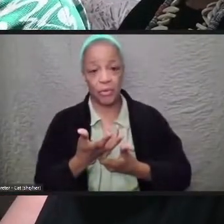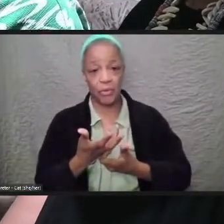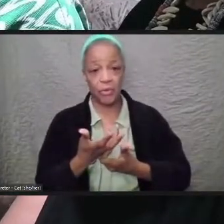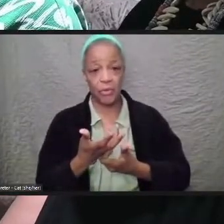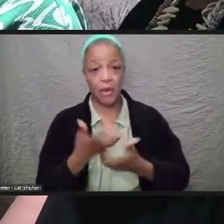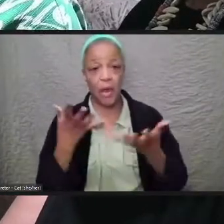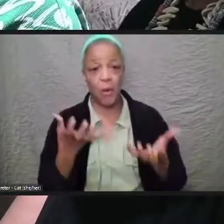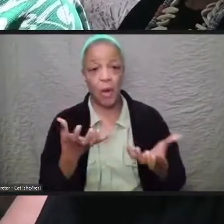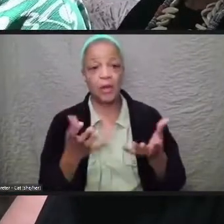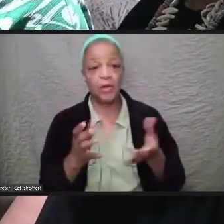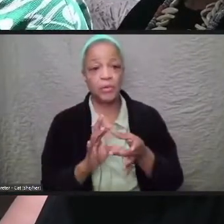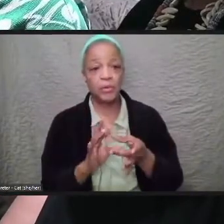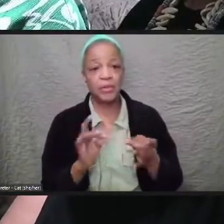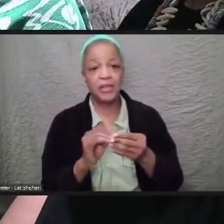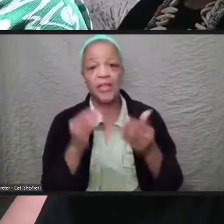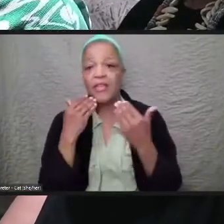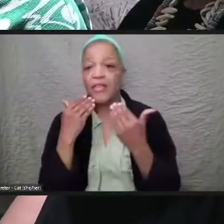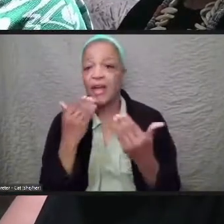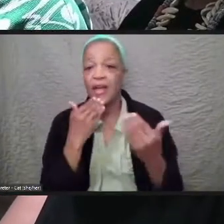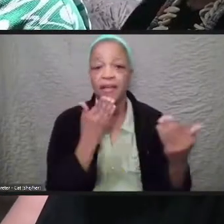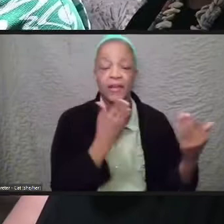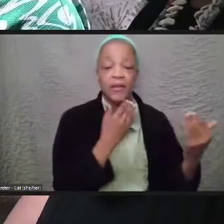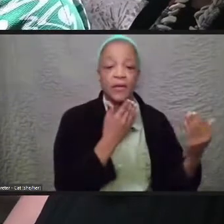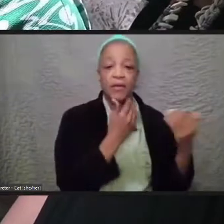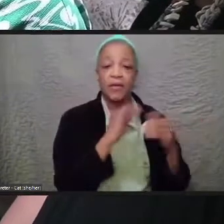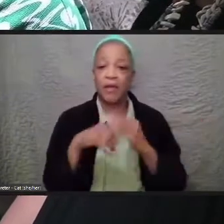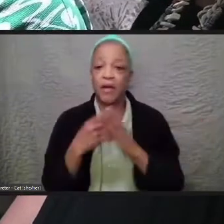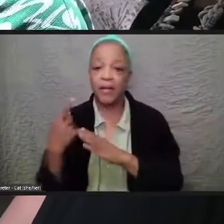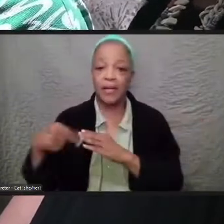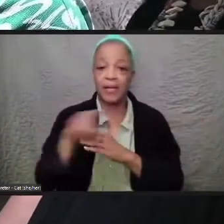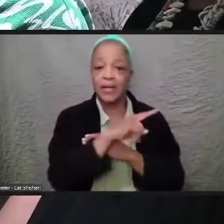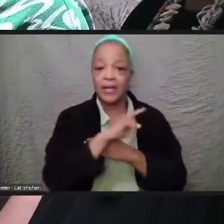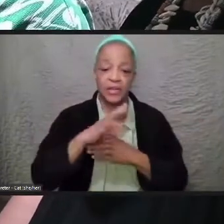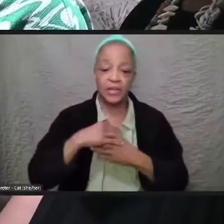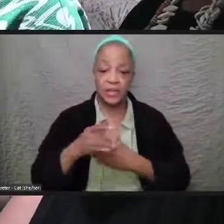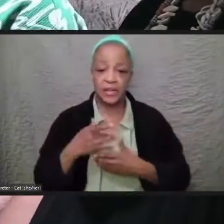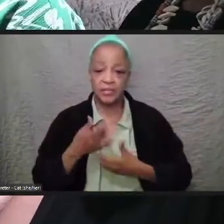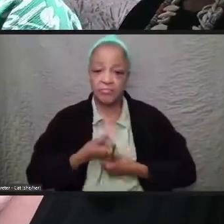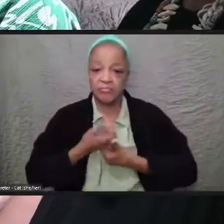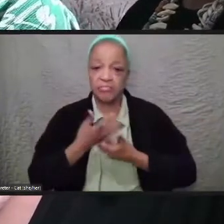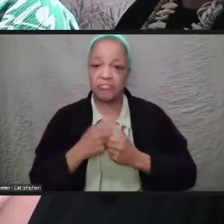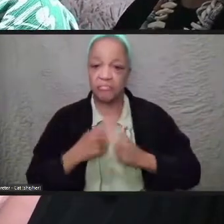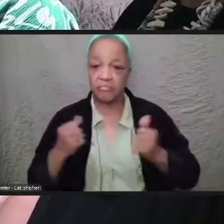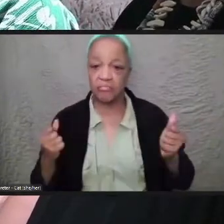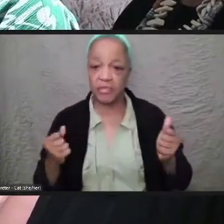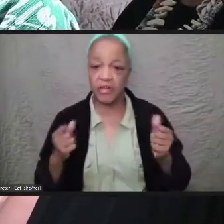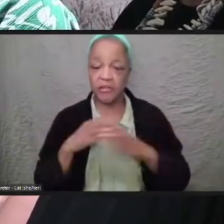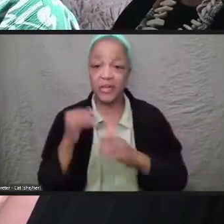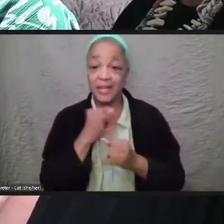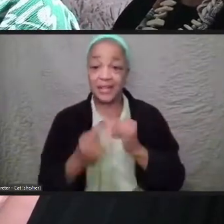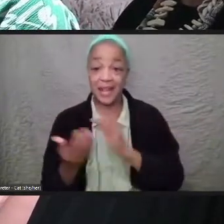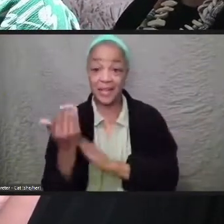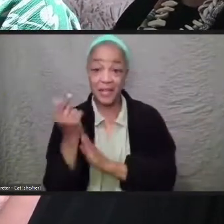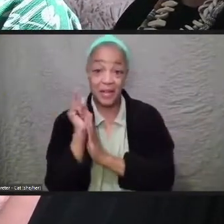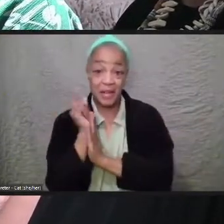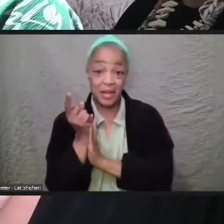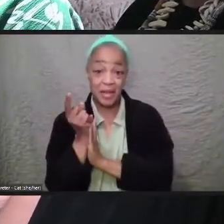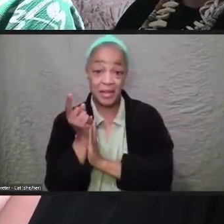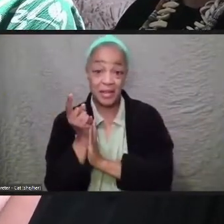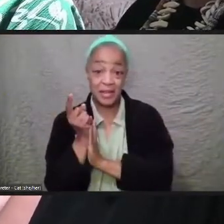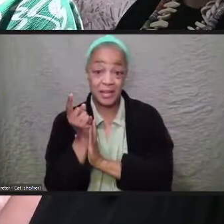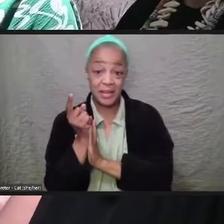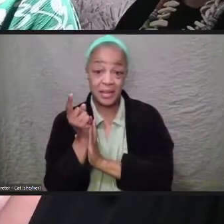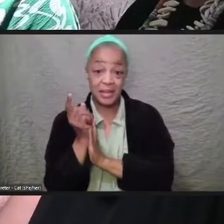I want to say, you know, thank you to everybody for going there. But in this last 15 minutes, what I'd really like